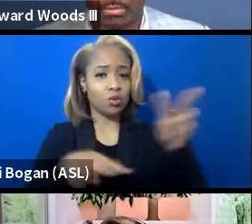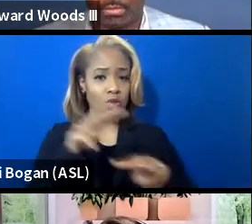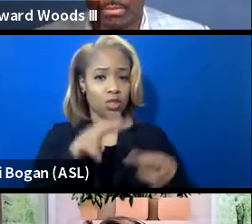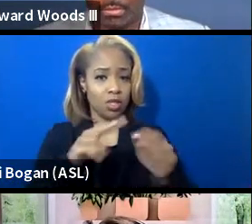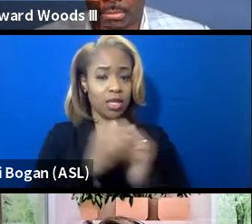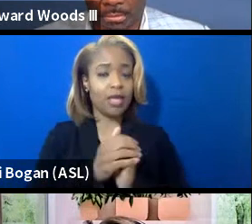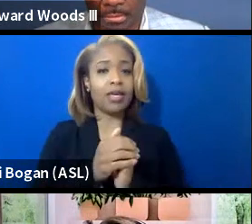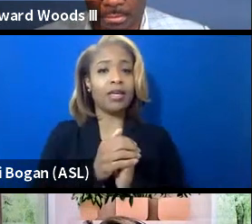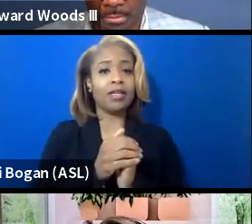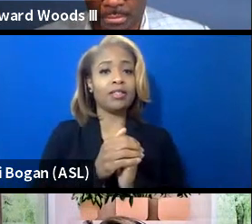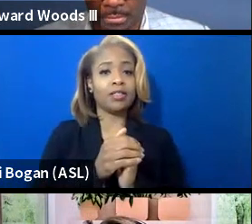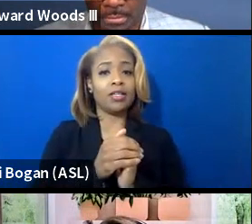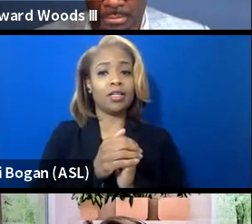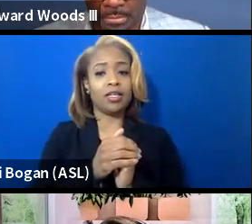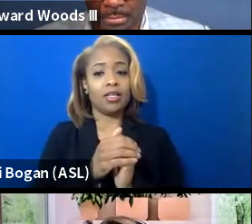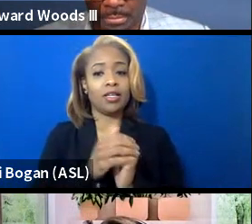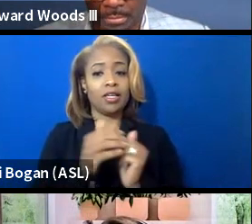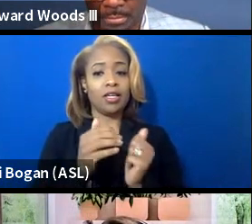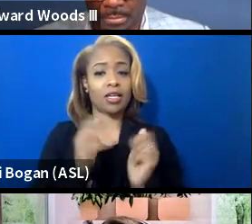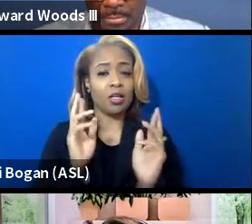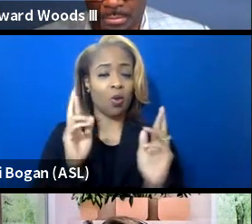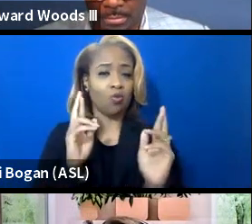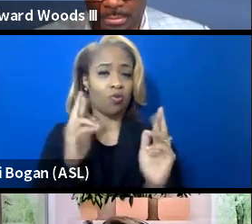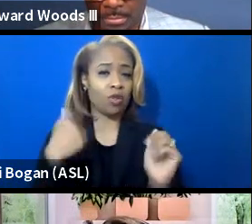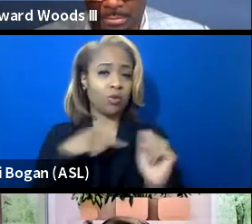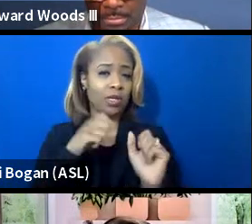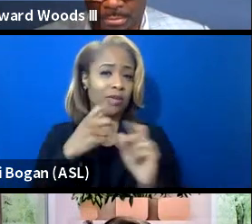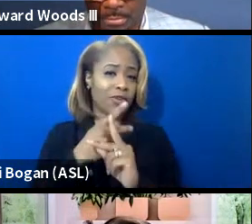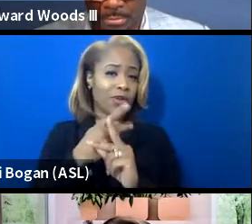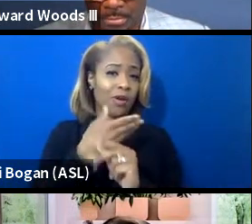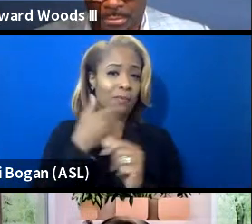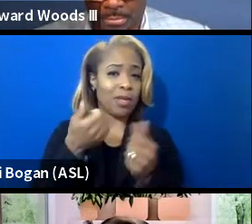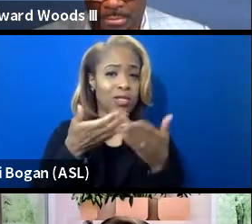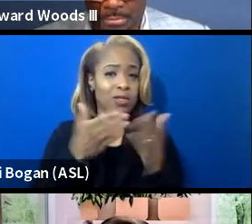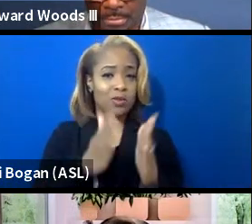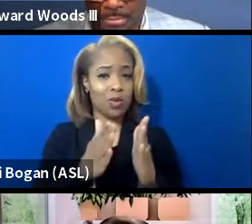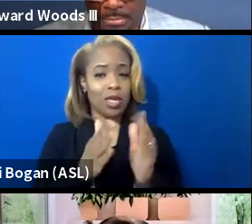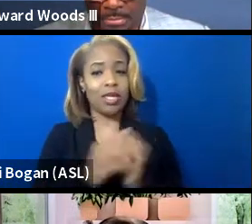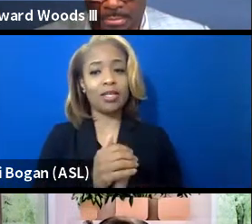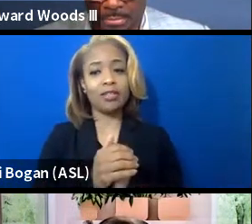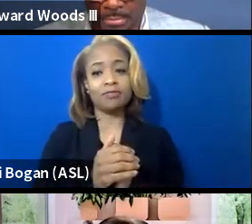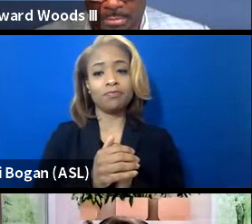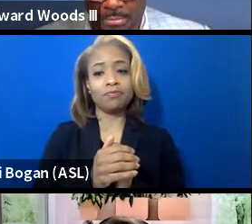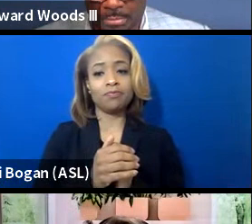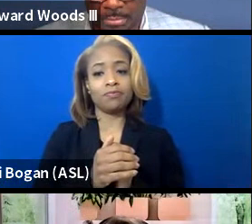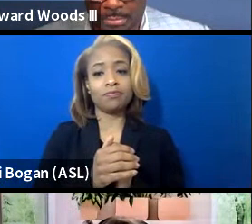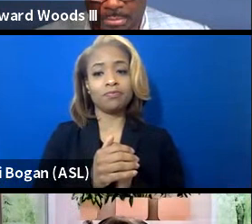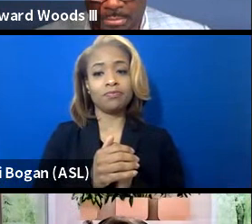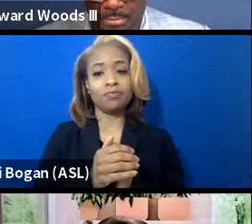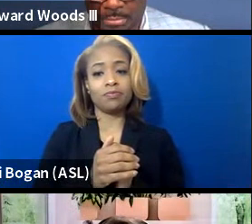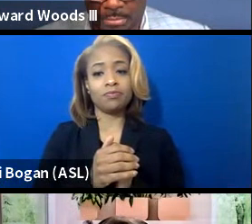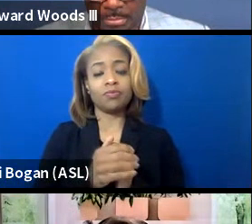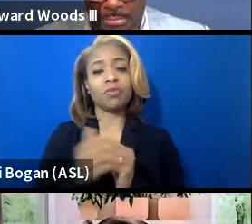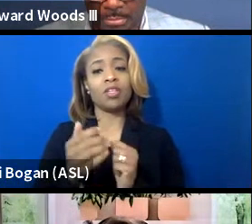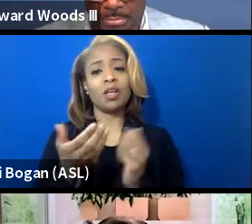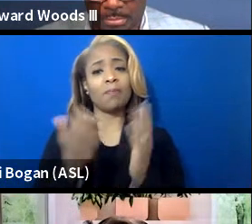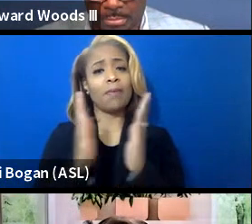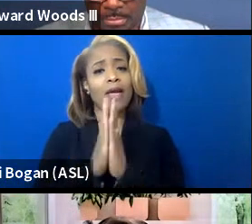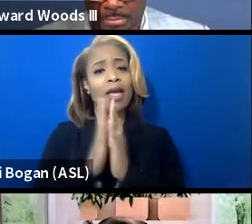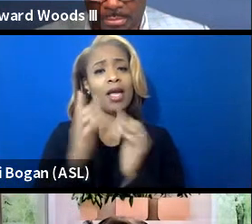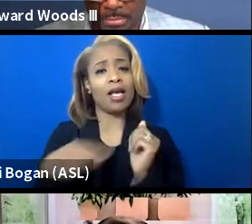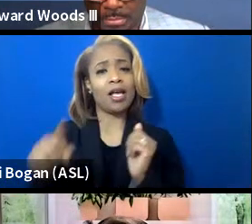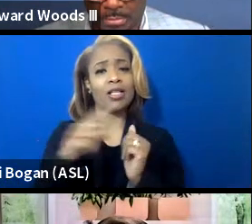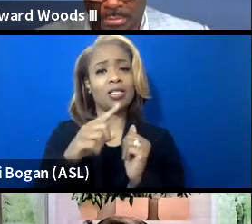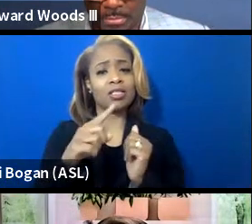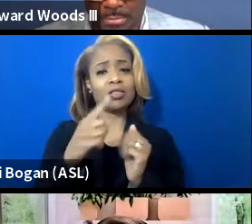in collaboration, we can figure out the best path to follow on that. I would ask of you,